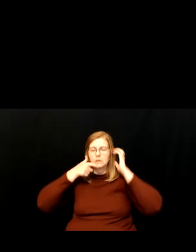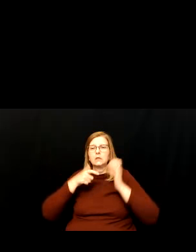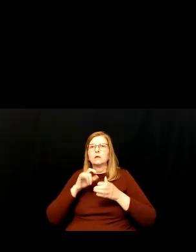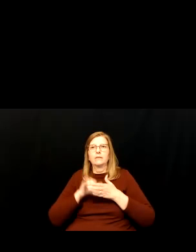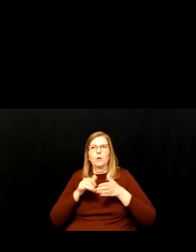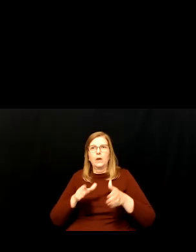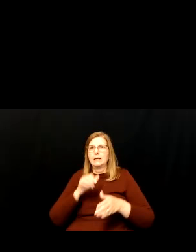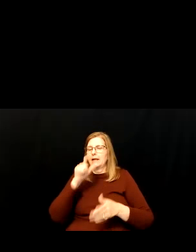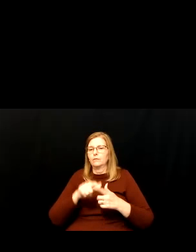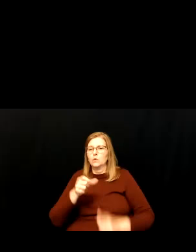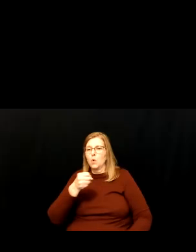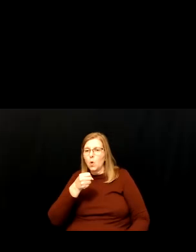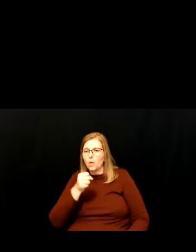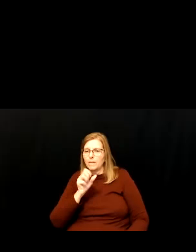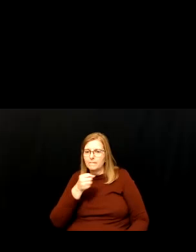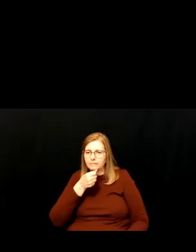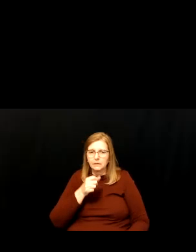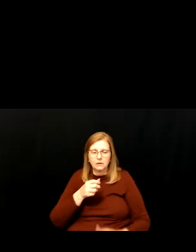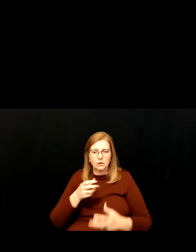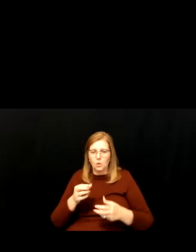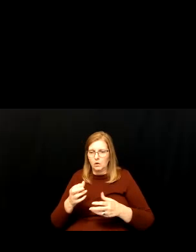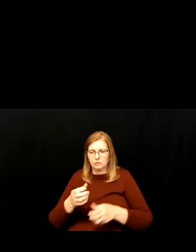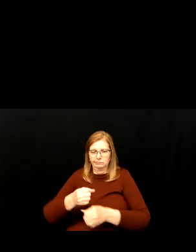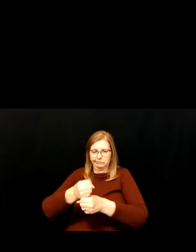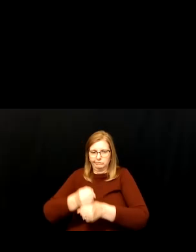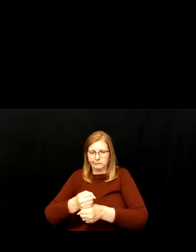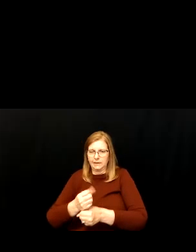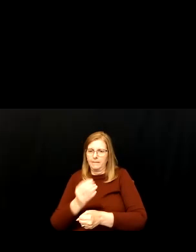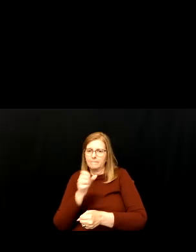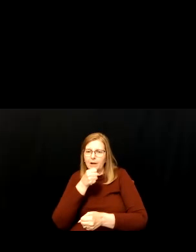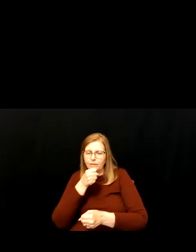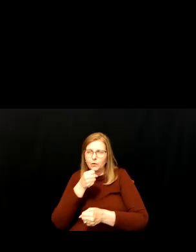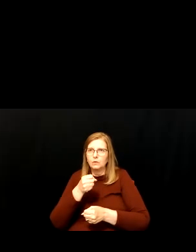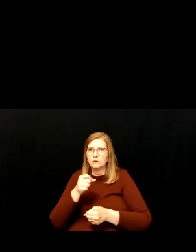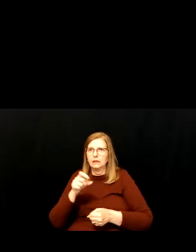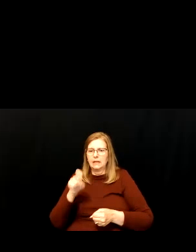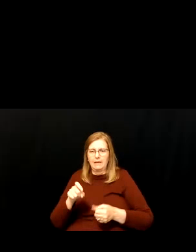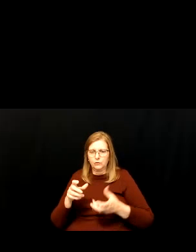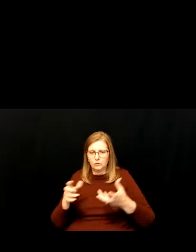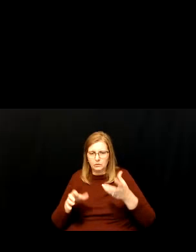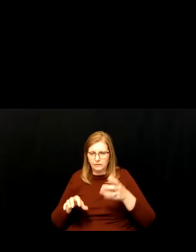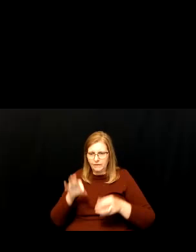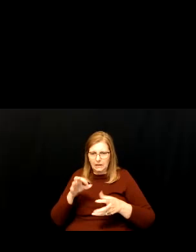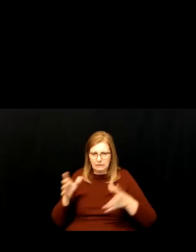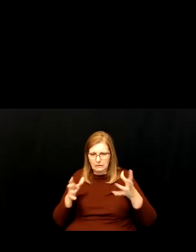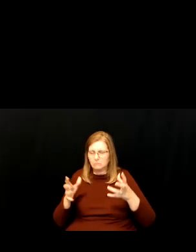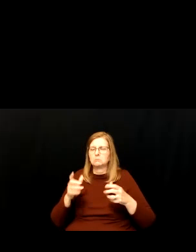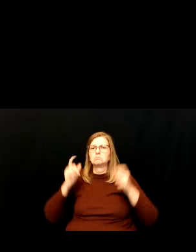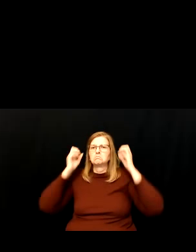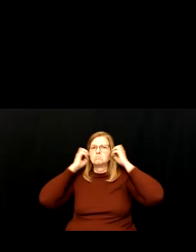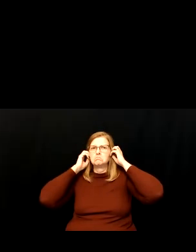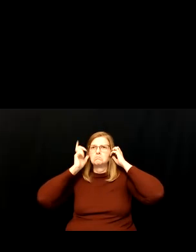having to hold a microphone or have a microphone on a stand and have to locate right in front of it.